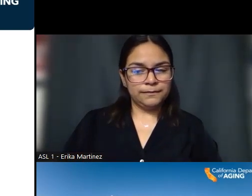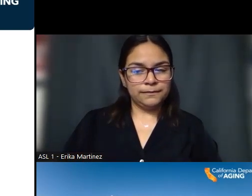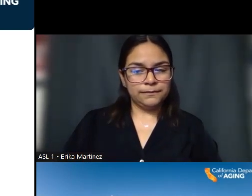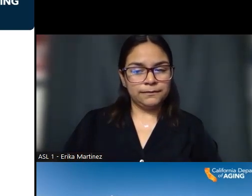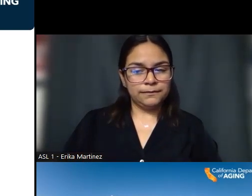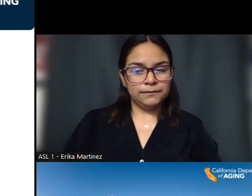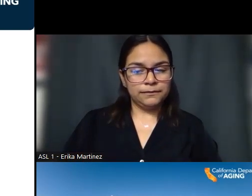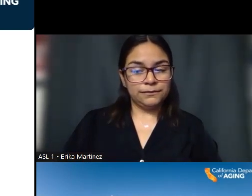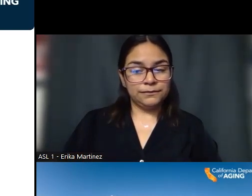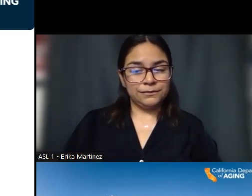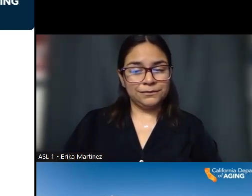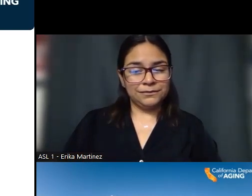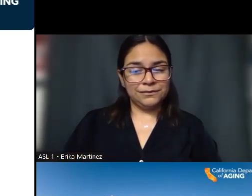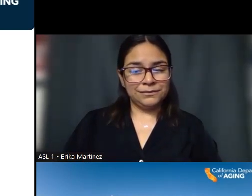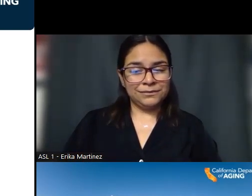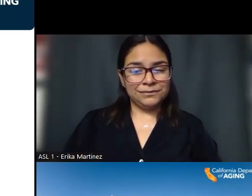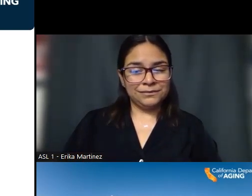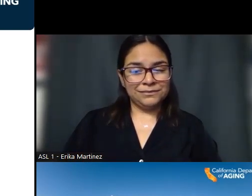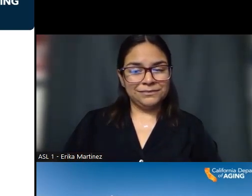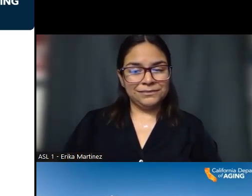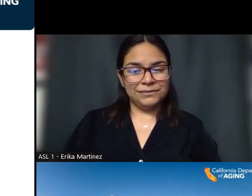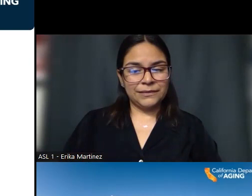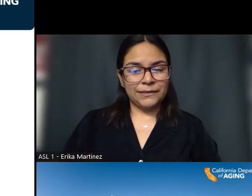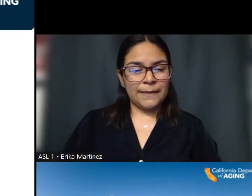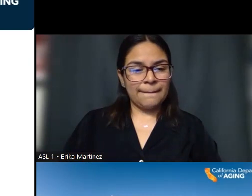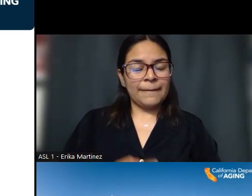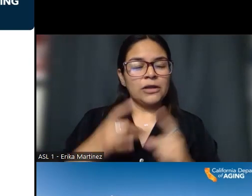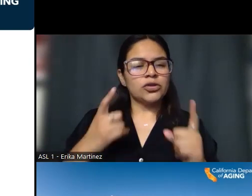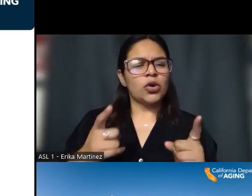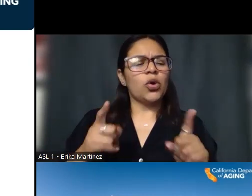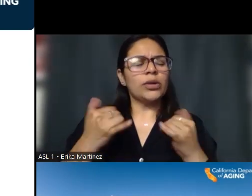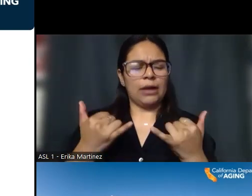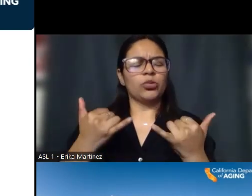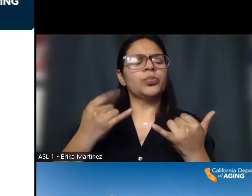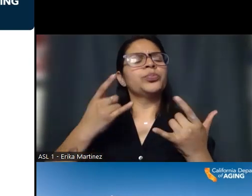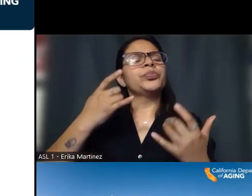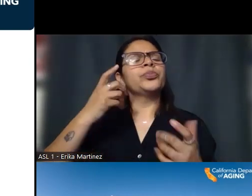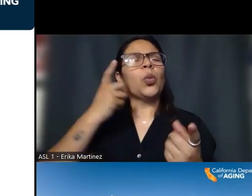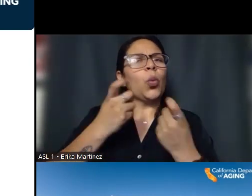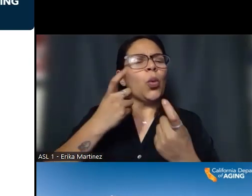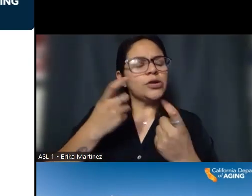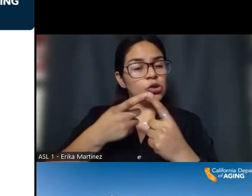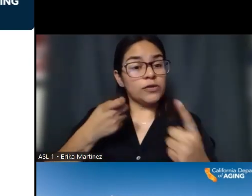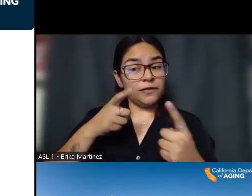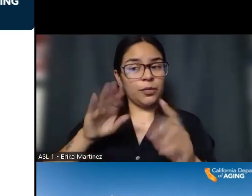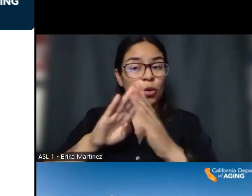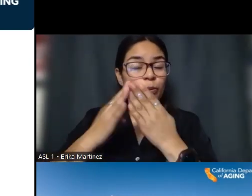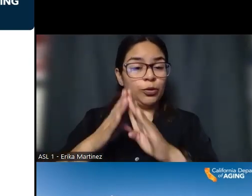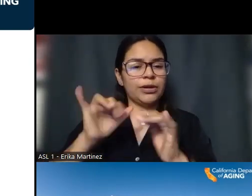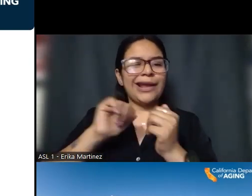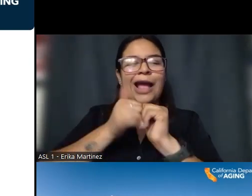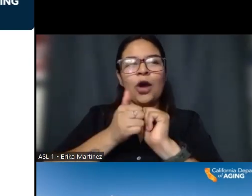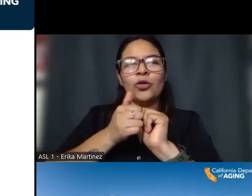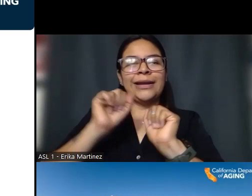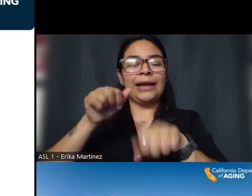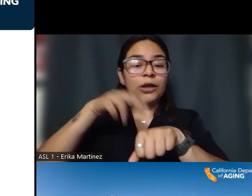So the criteria for requesting a public patient representative. We get a lot of questions from the community about how to make a referral to our program. And